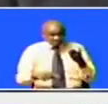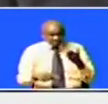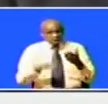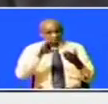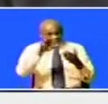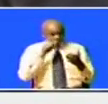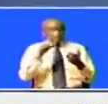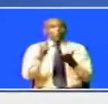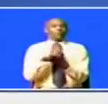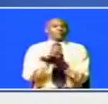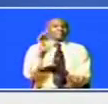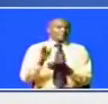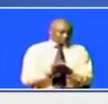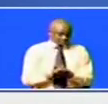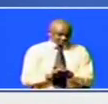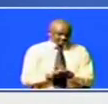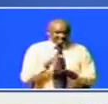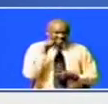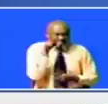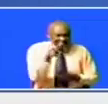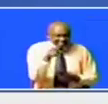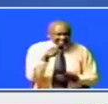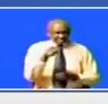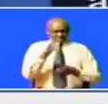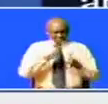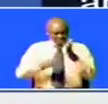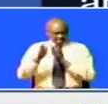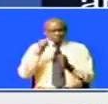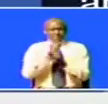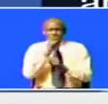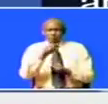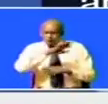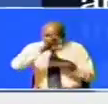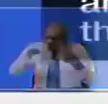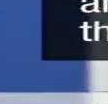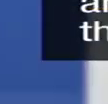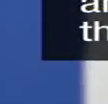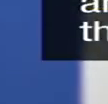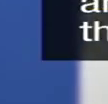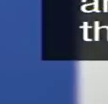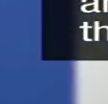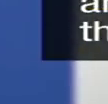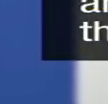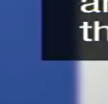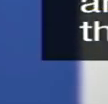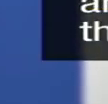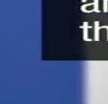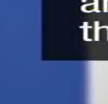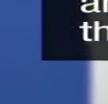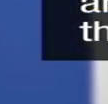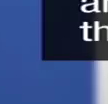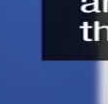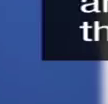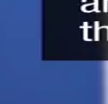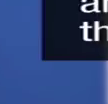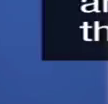from the secretariat. Is this an orchestrated move to ensure that all decisions are controlled by the secretariat and a